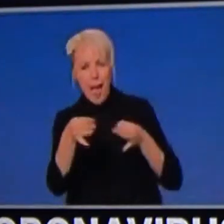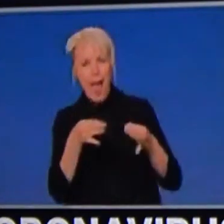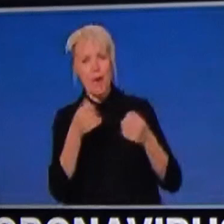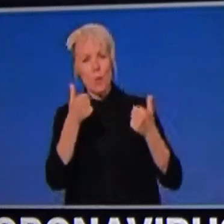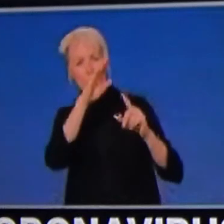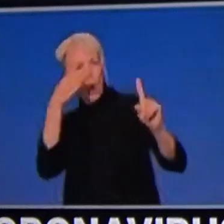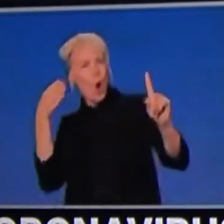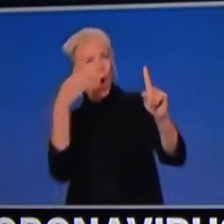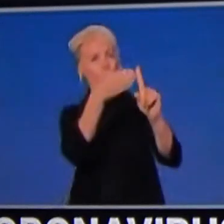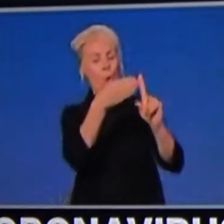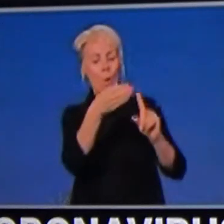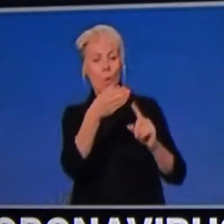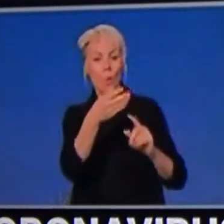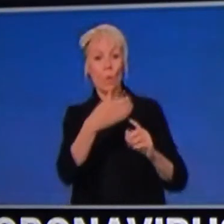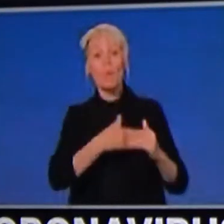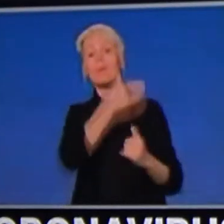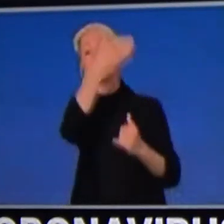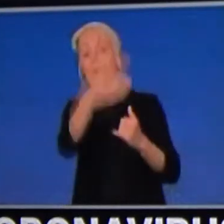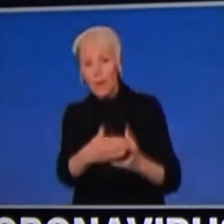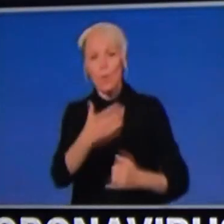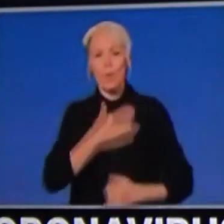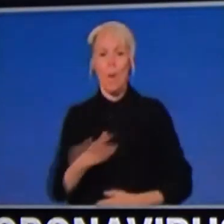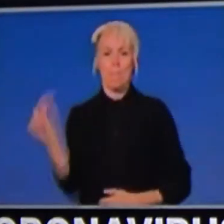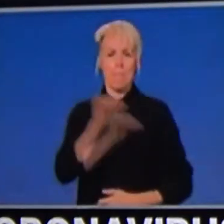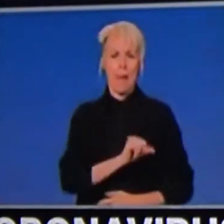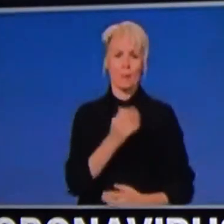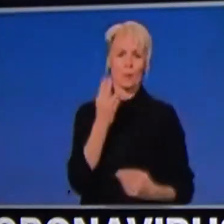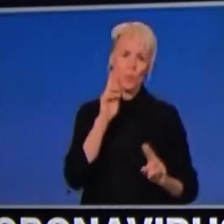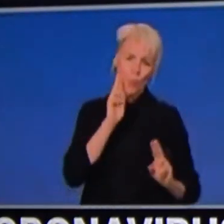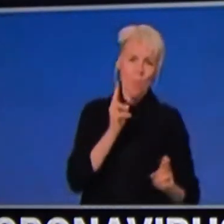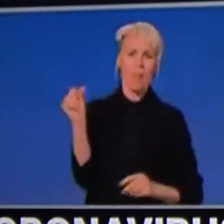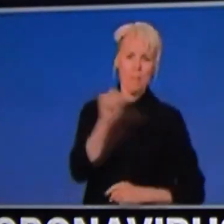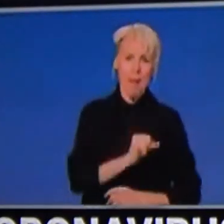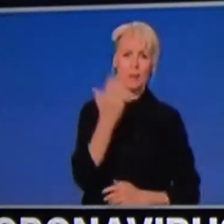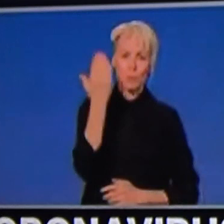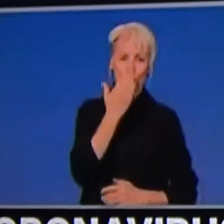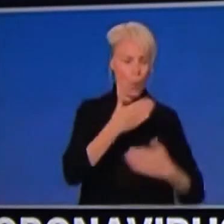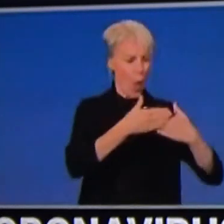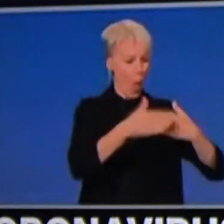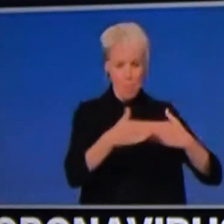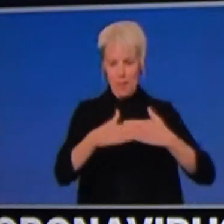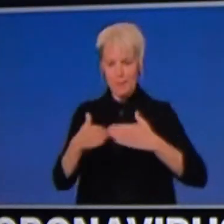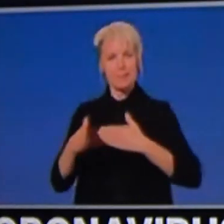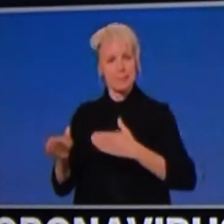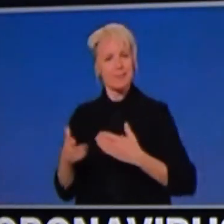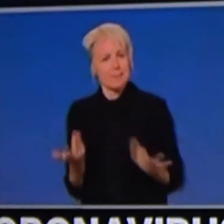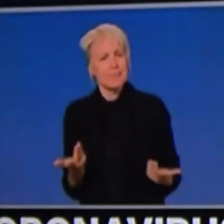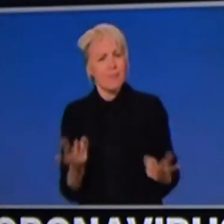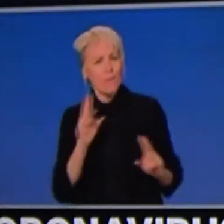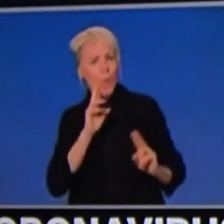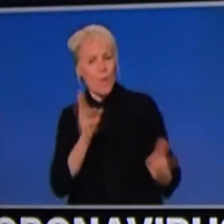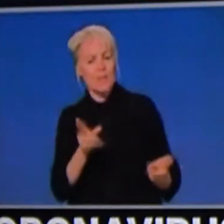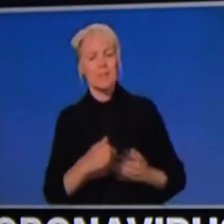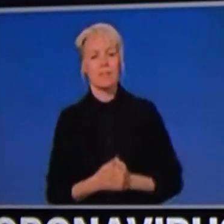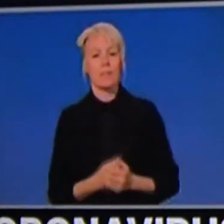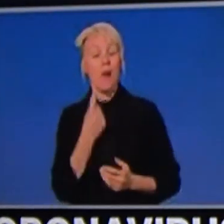see us not have schools operating like they used to. Of course we want to get back to that. And I believe all states and territories will be,